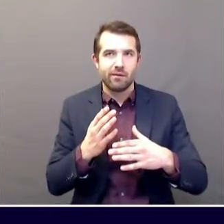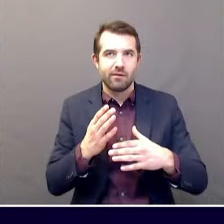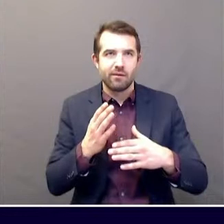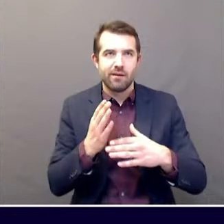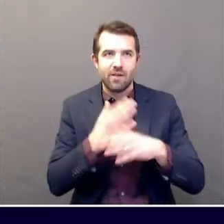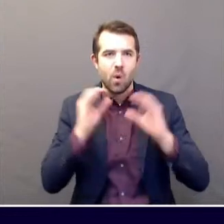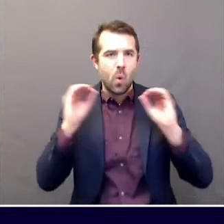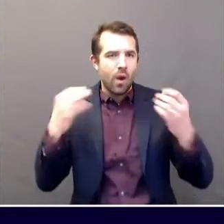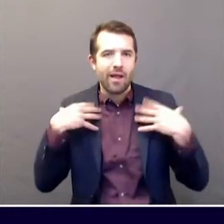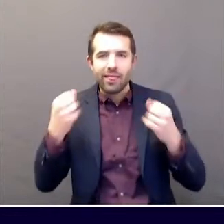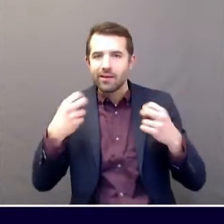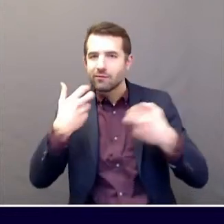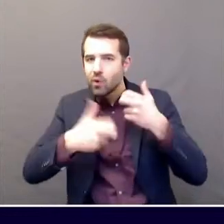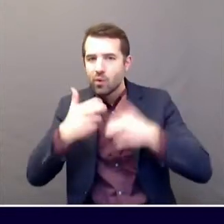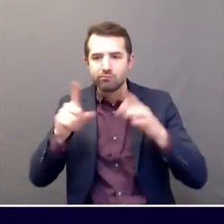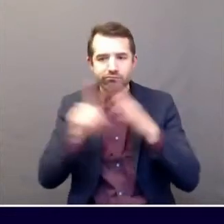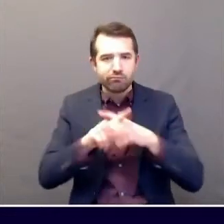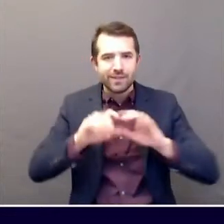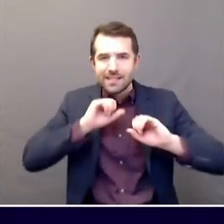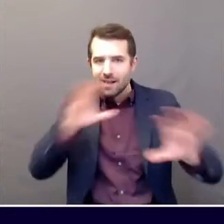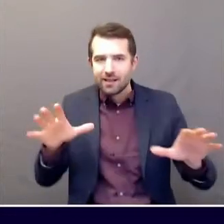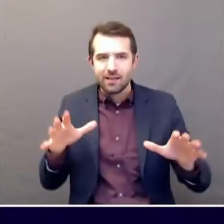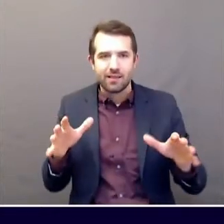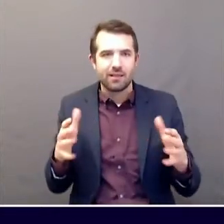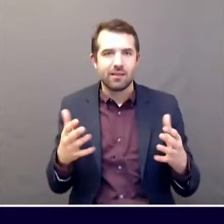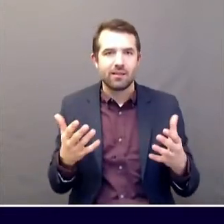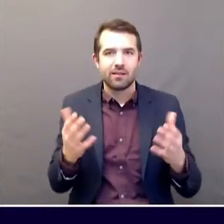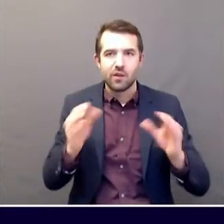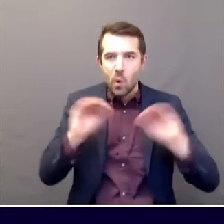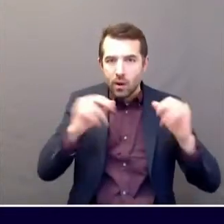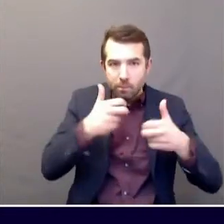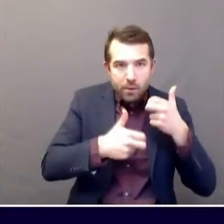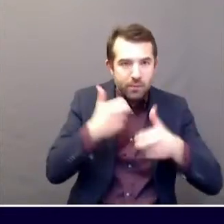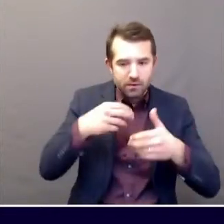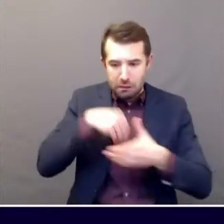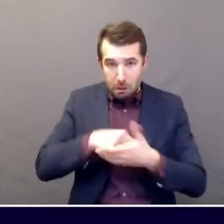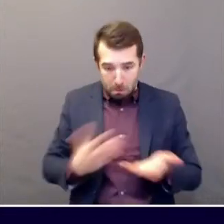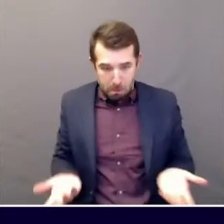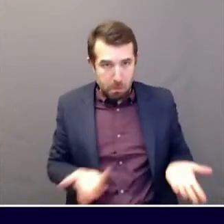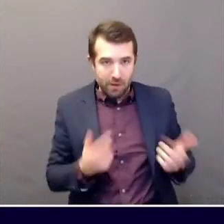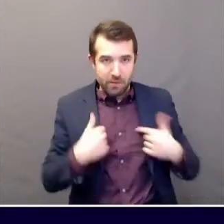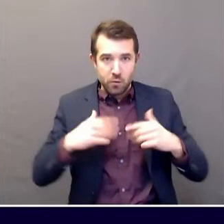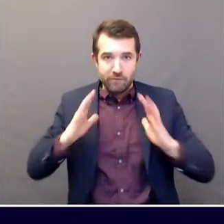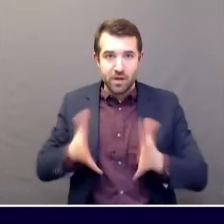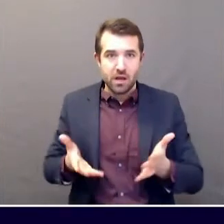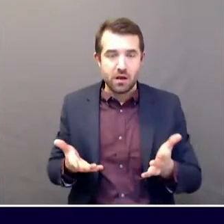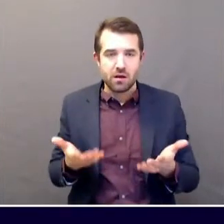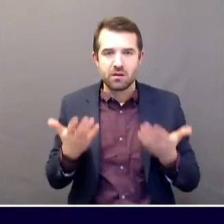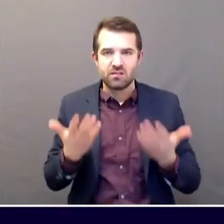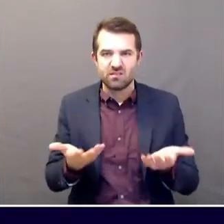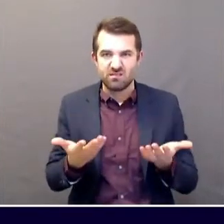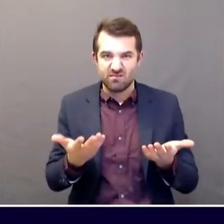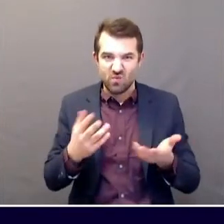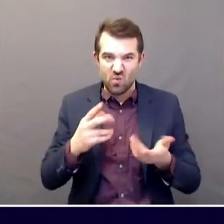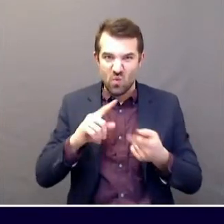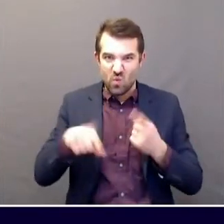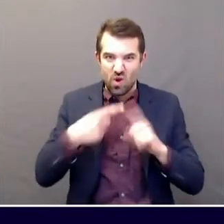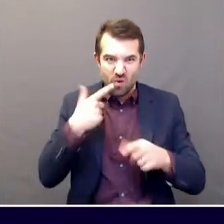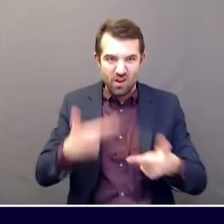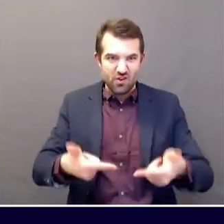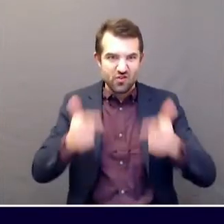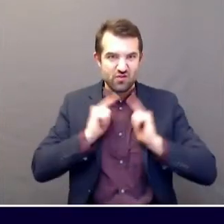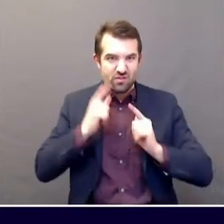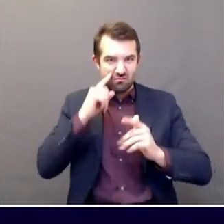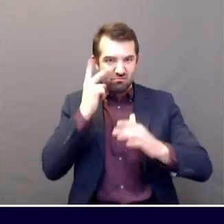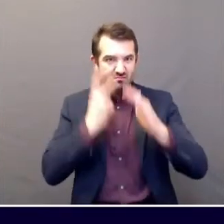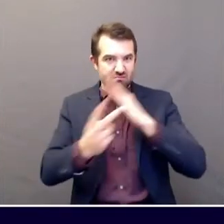in the spring, that's being pushed out, that it's going to be maybe late summer. Again, how fine a point can you put on that, and what sort of reasonable expectations can you give